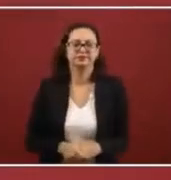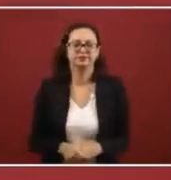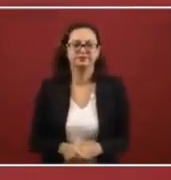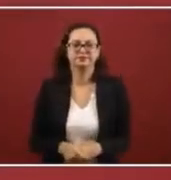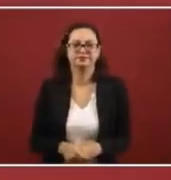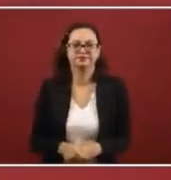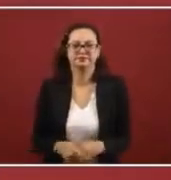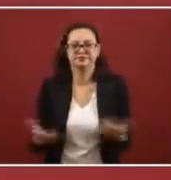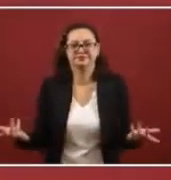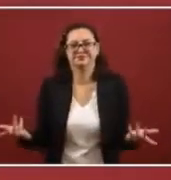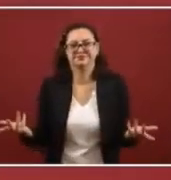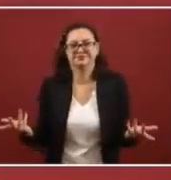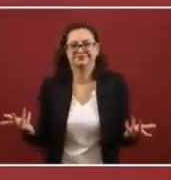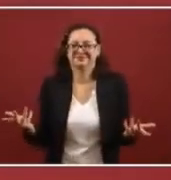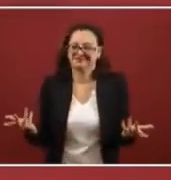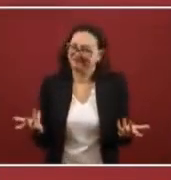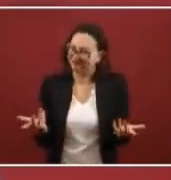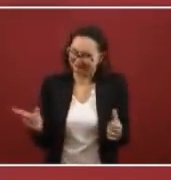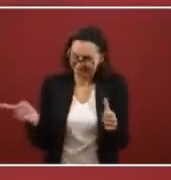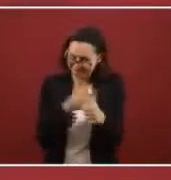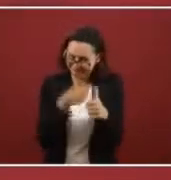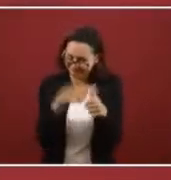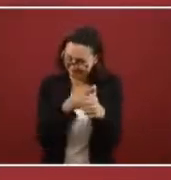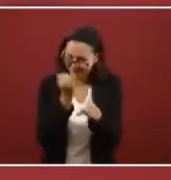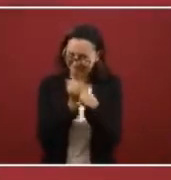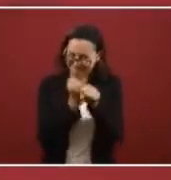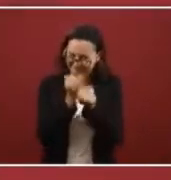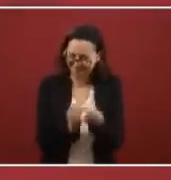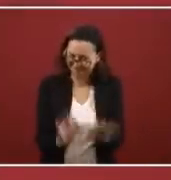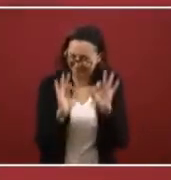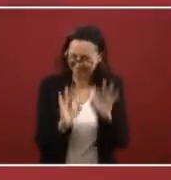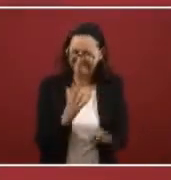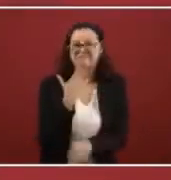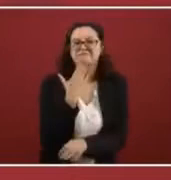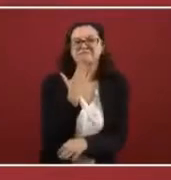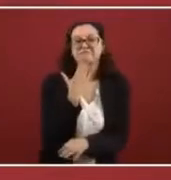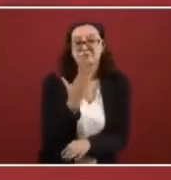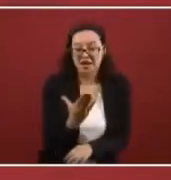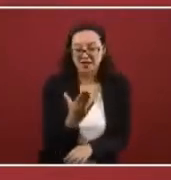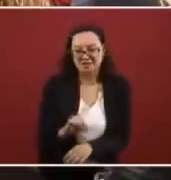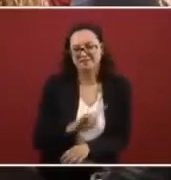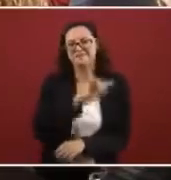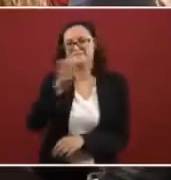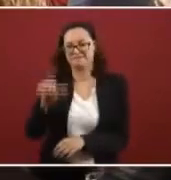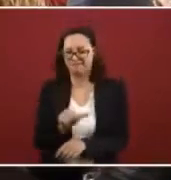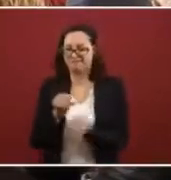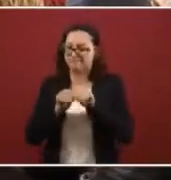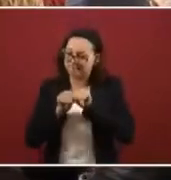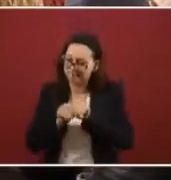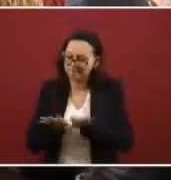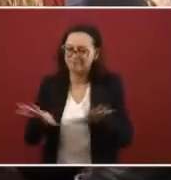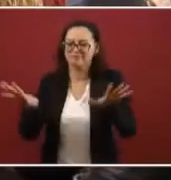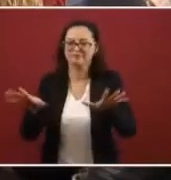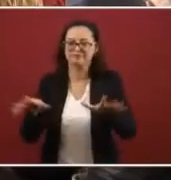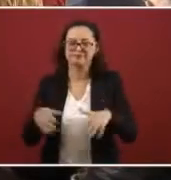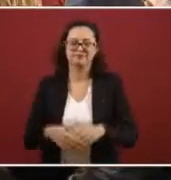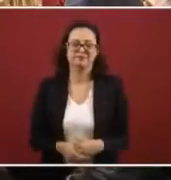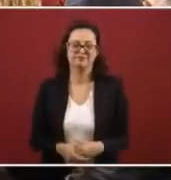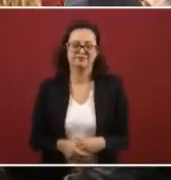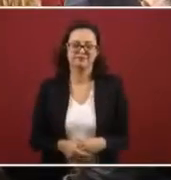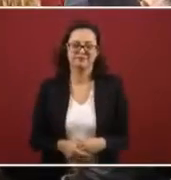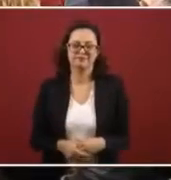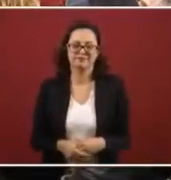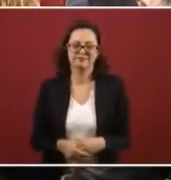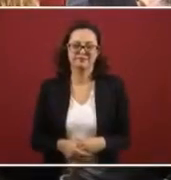Y lo primero que hay que hacer es, pues, but the first informar. Thing you must do is y a partir de ahí, check it out. And then you can discuss pues it.